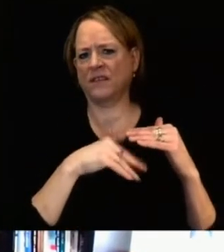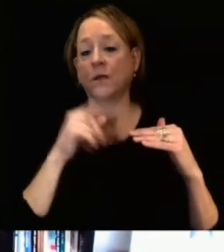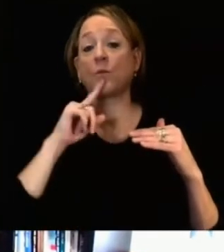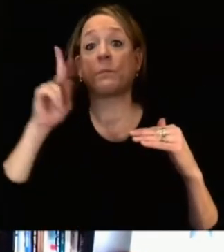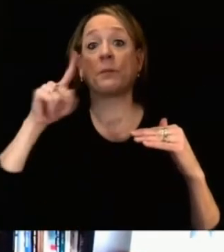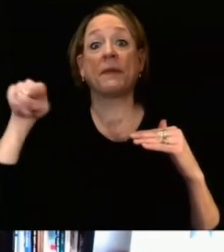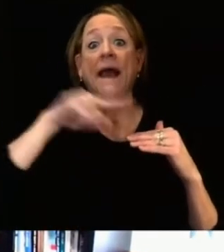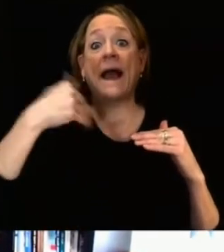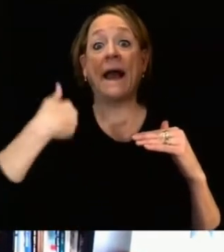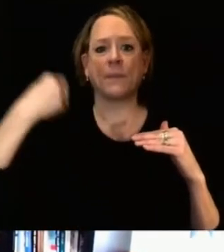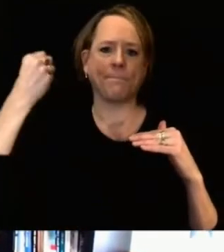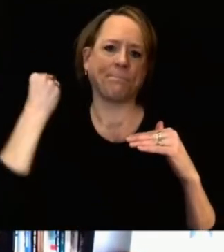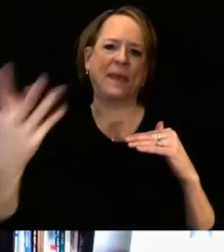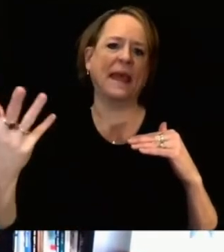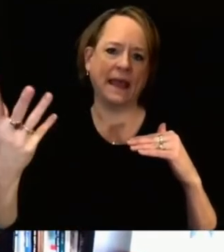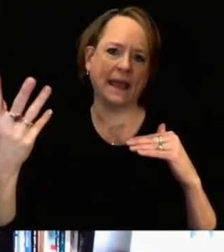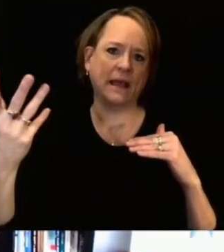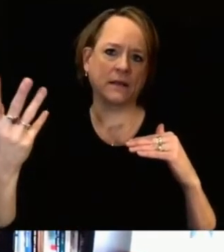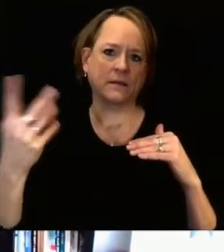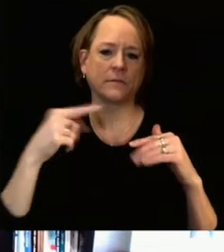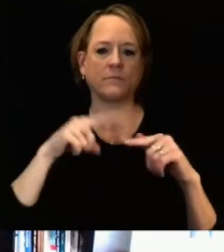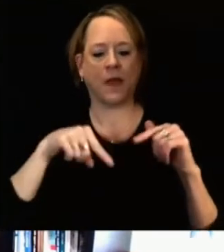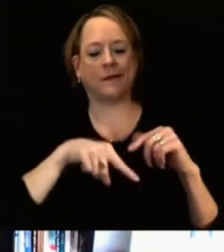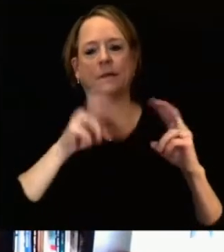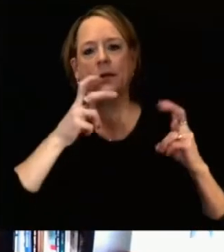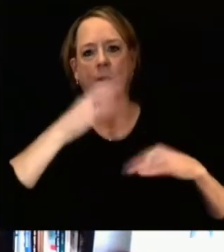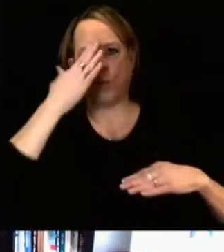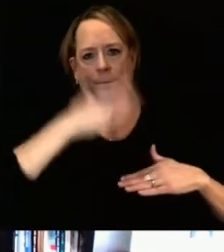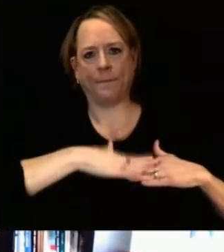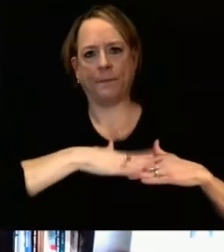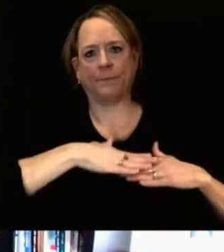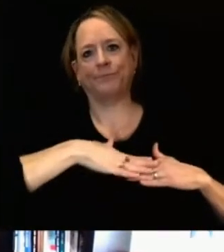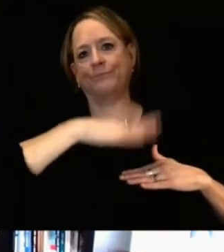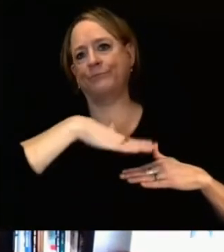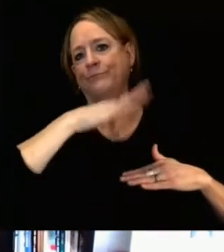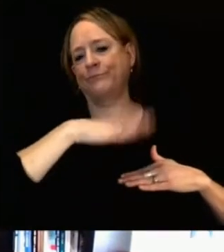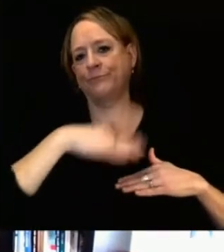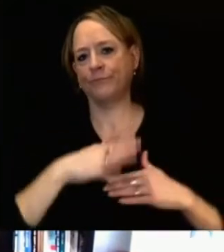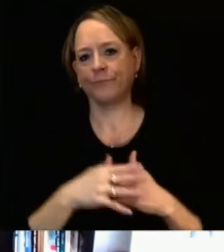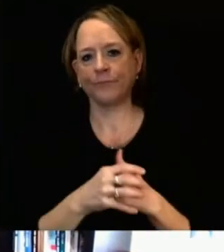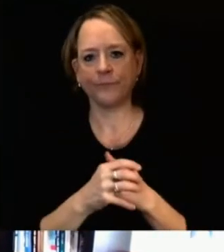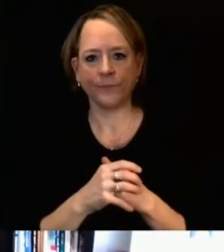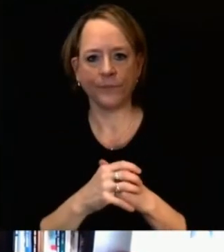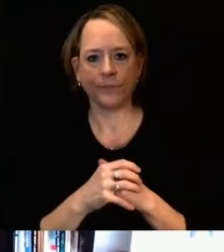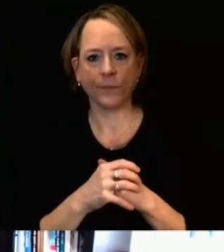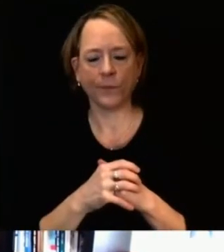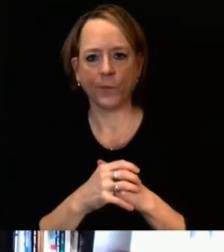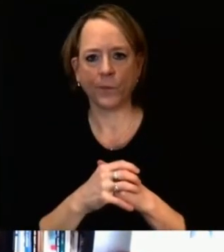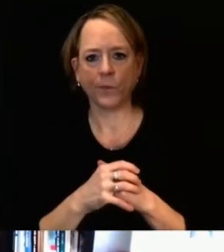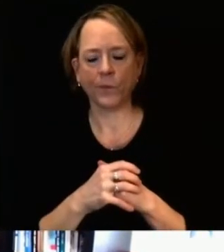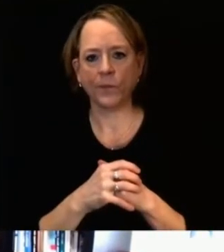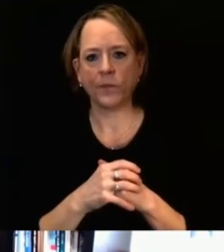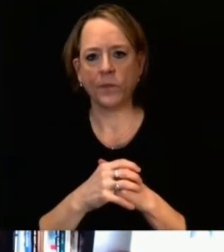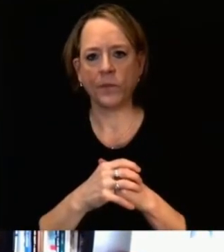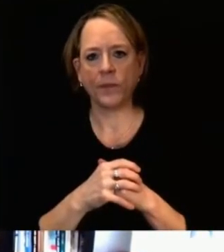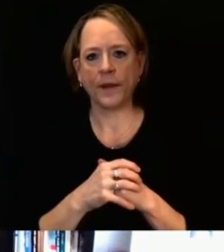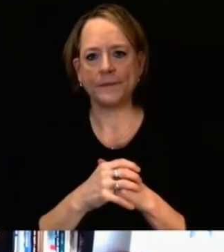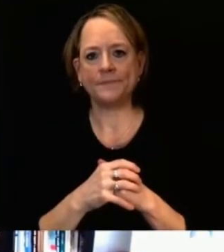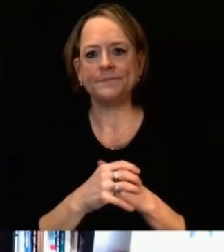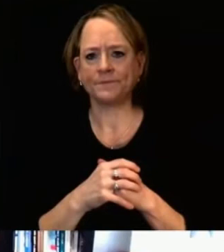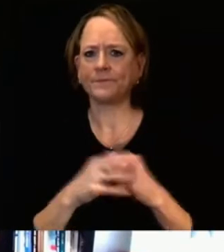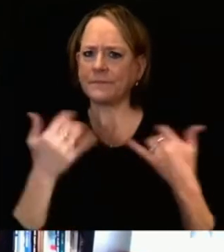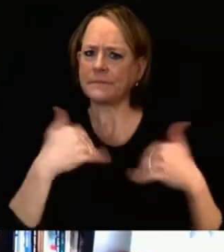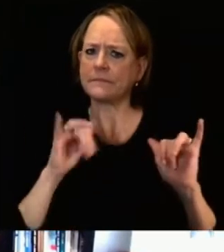that we really are seeing, even with the cases that are reported to us, just very significant case numbers, and it just